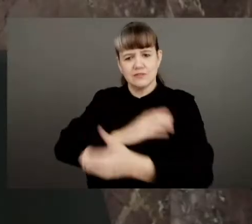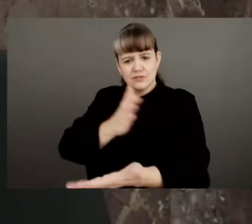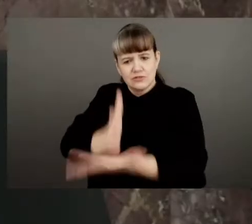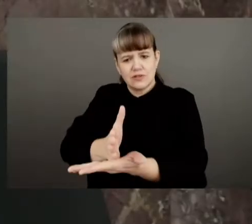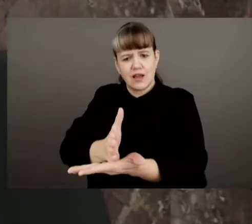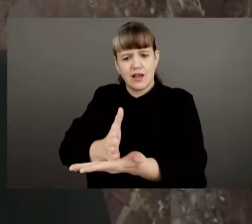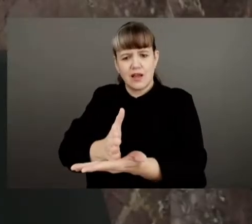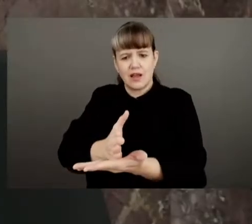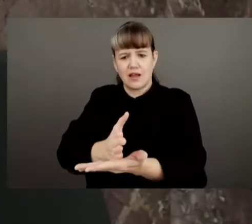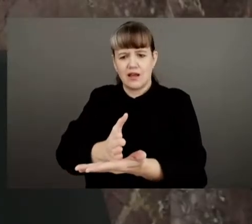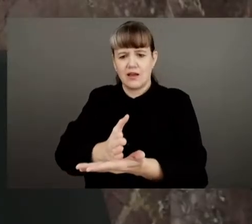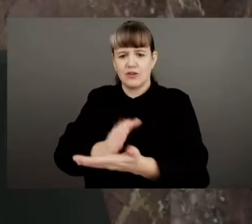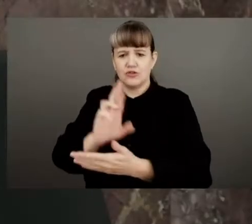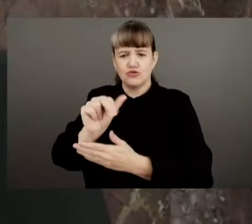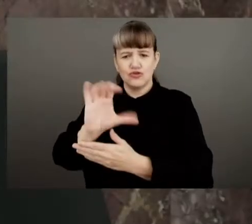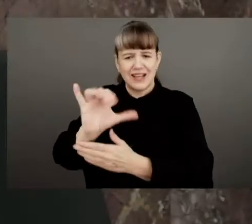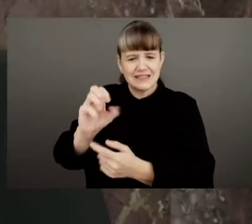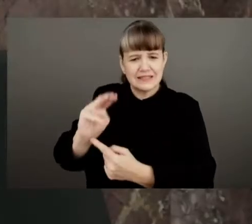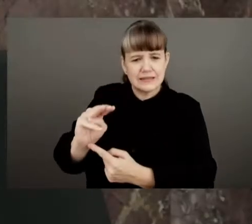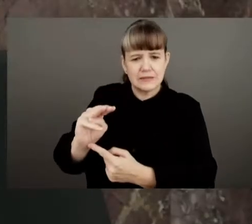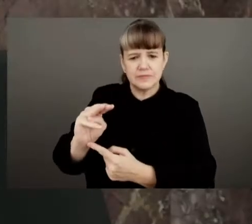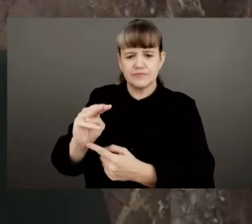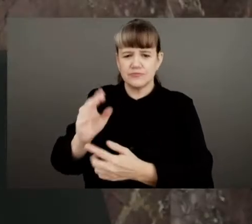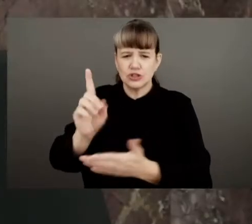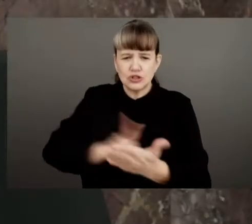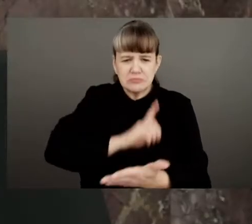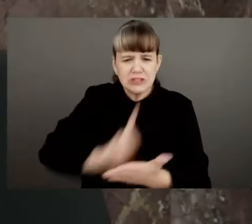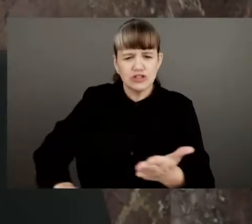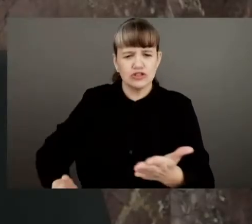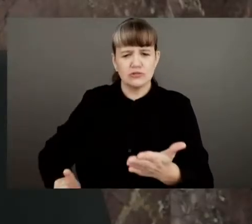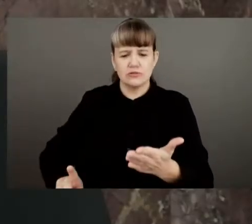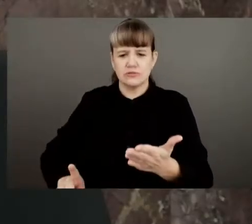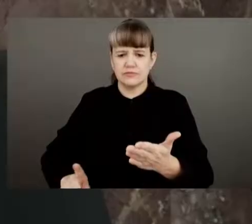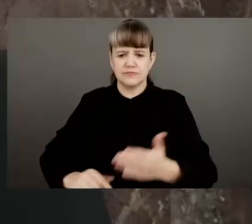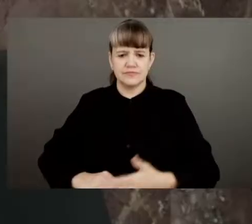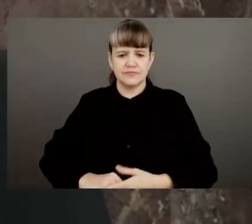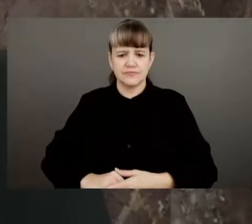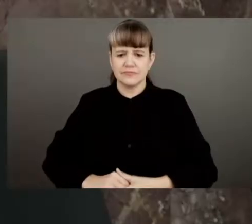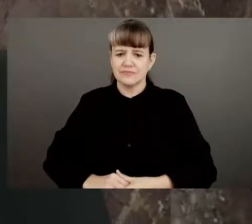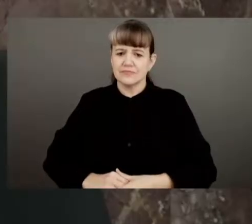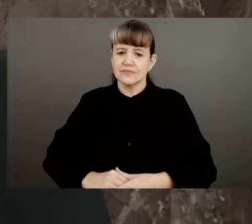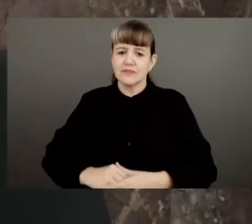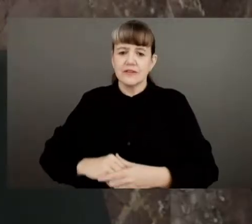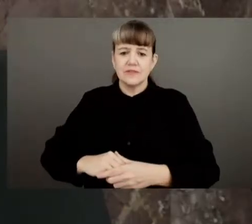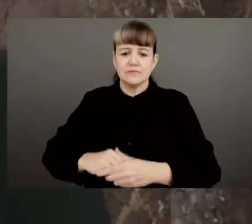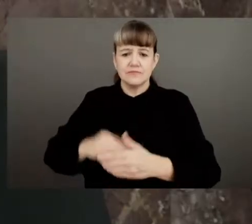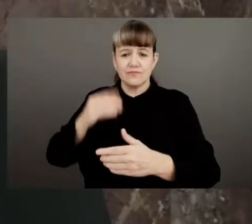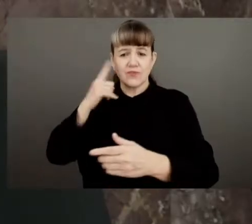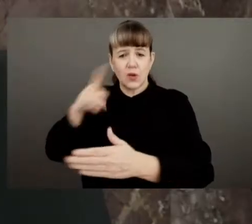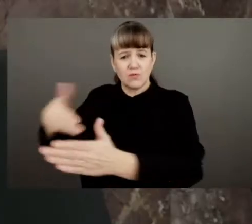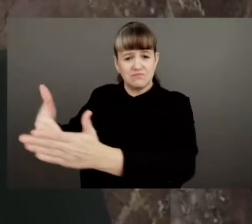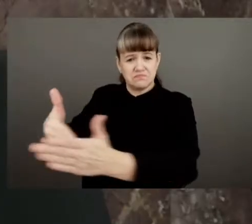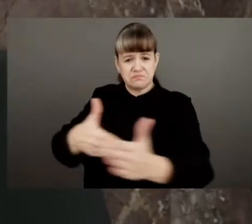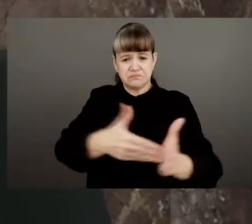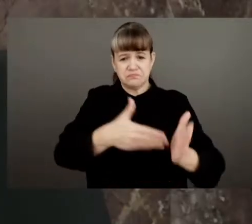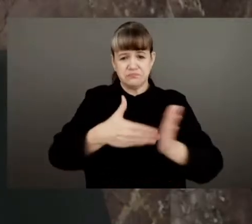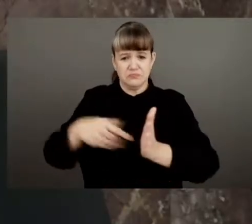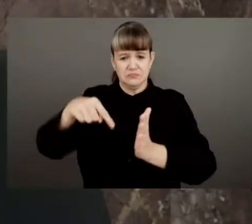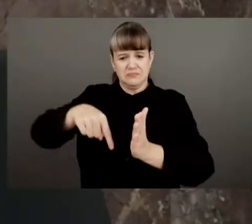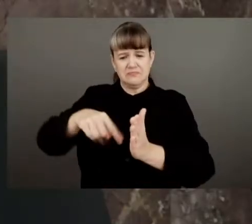of prejudice weakens the fabric that holds us together, and every act of understanding makes it